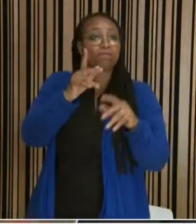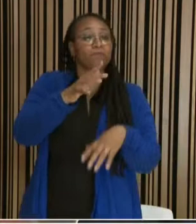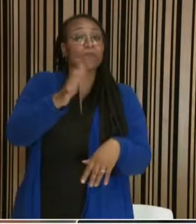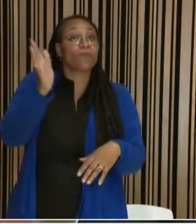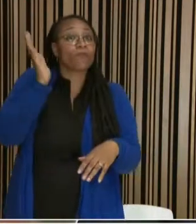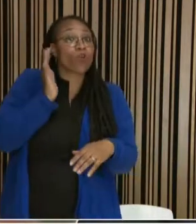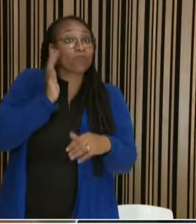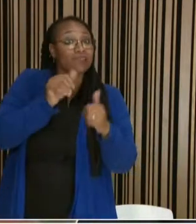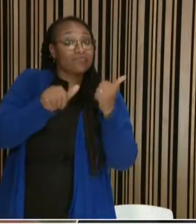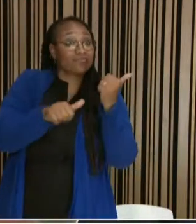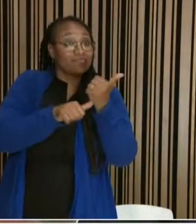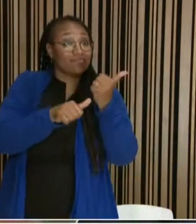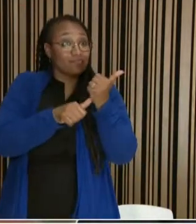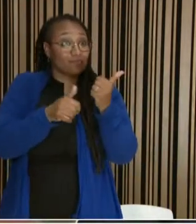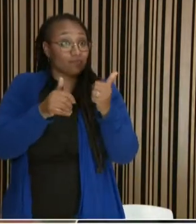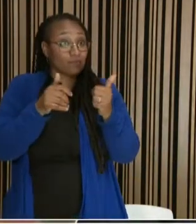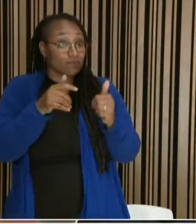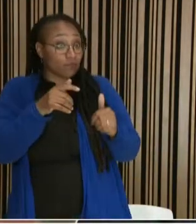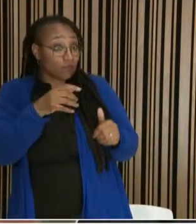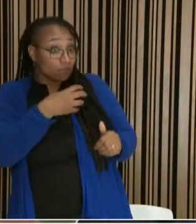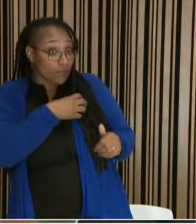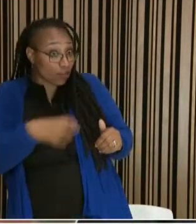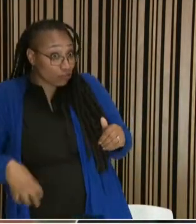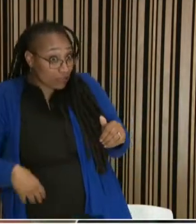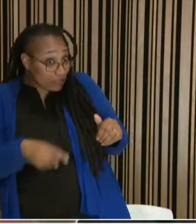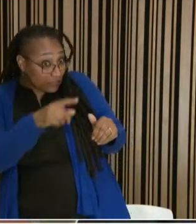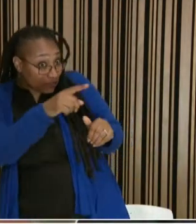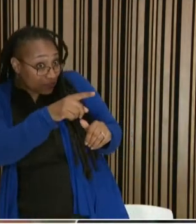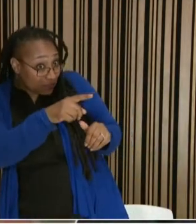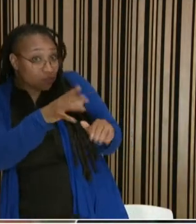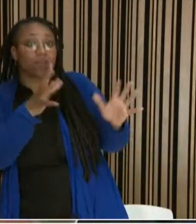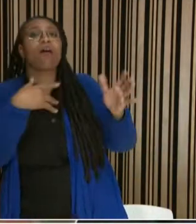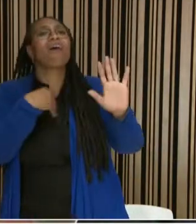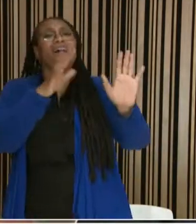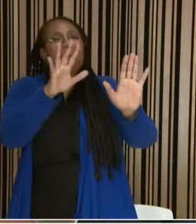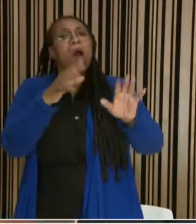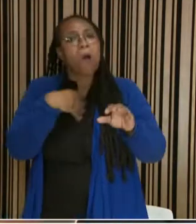later. I'm going to come back to the podium. Oh, you are? Okay. Yeah, we'll reset and